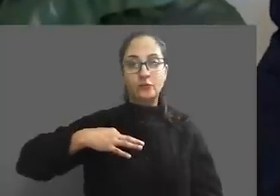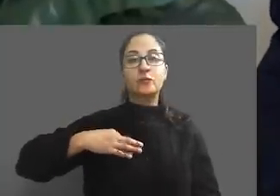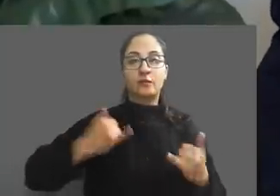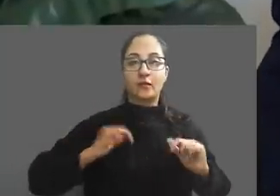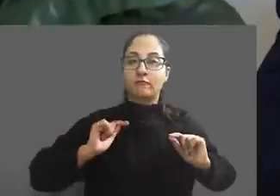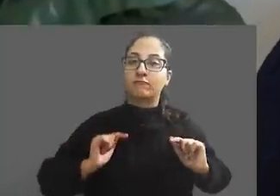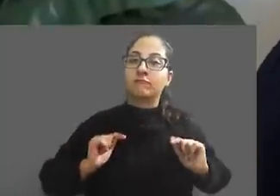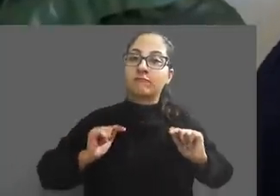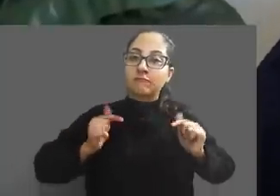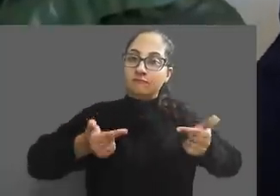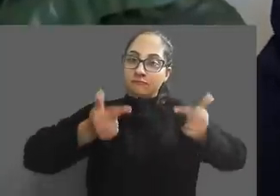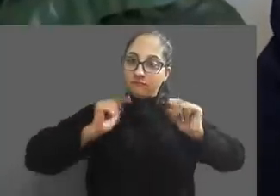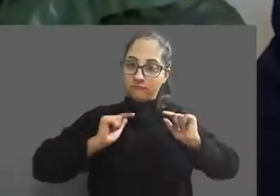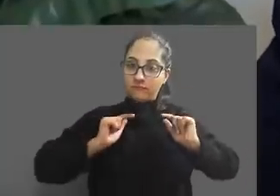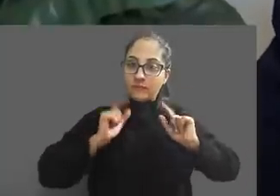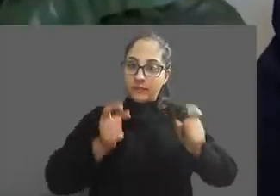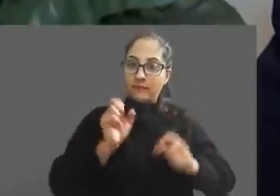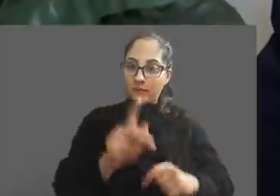old?